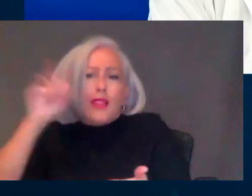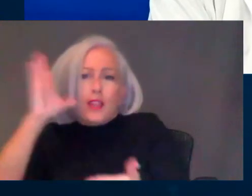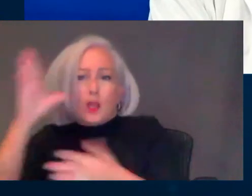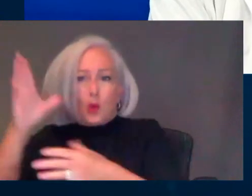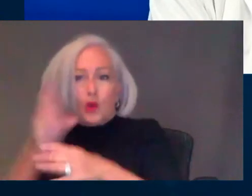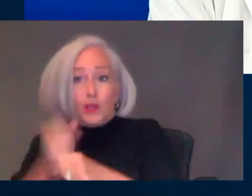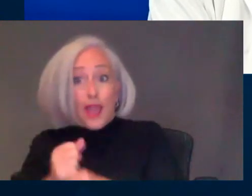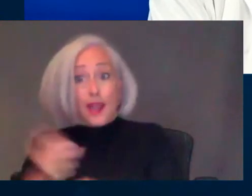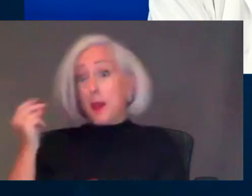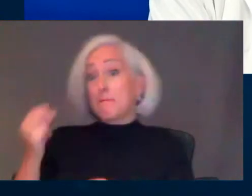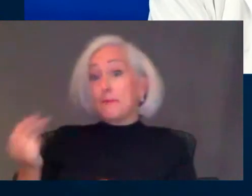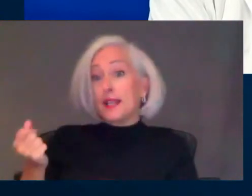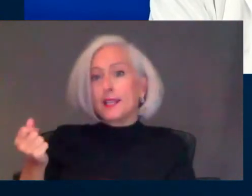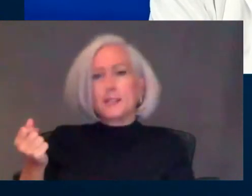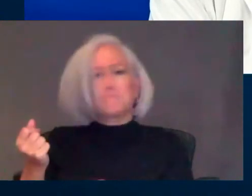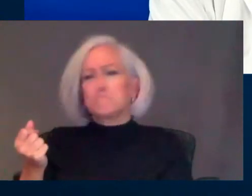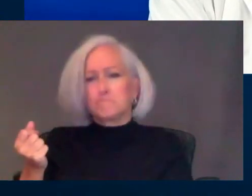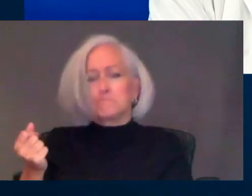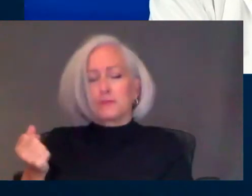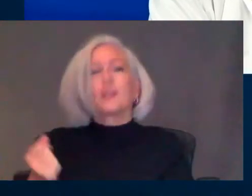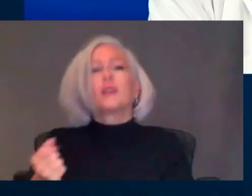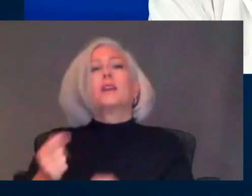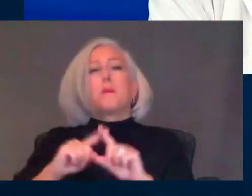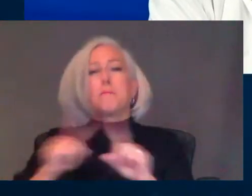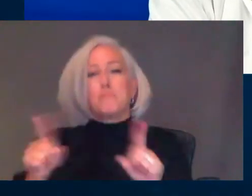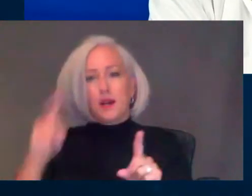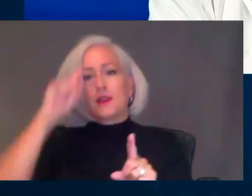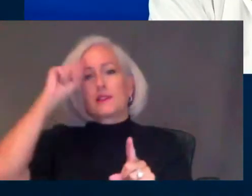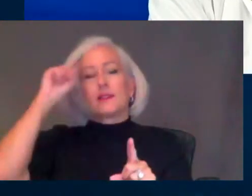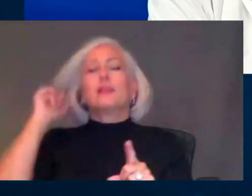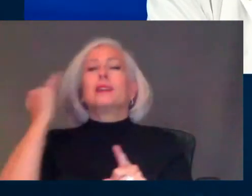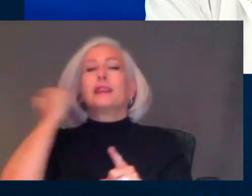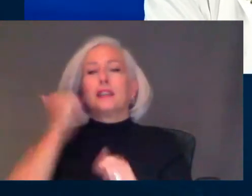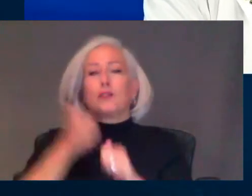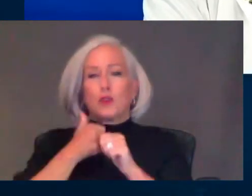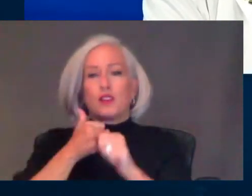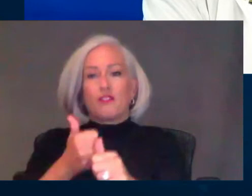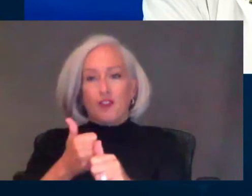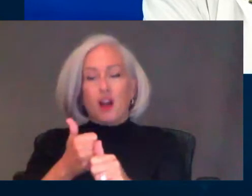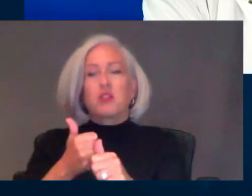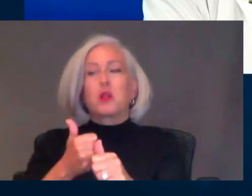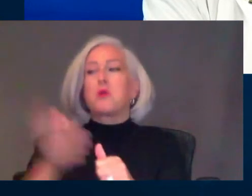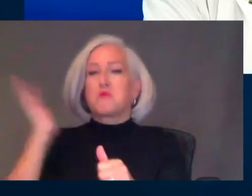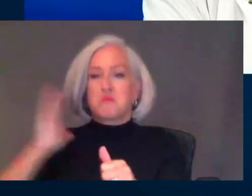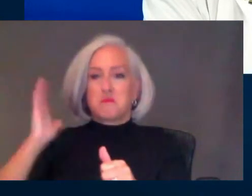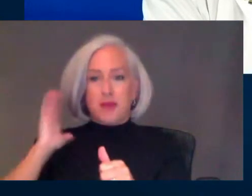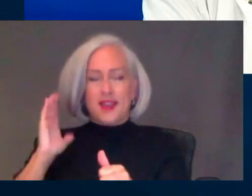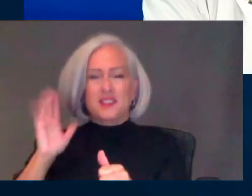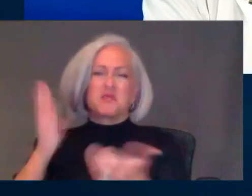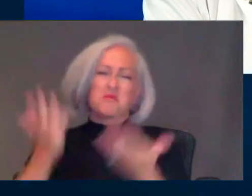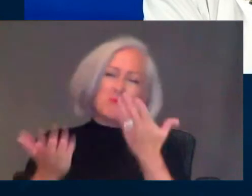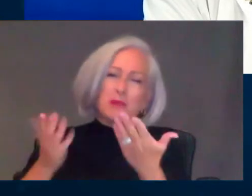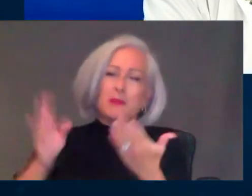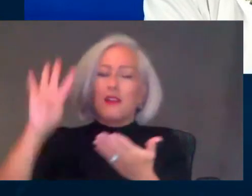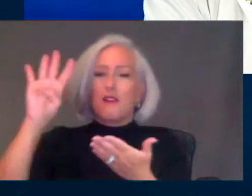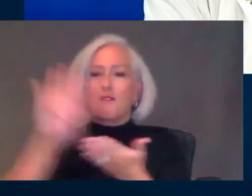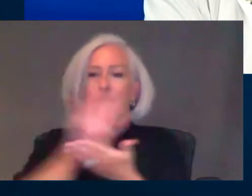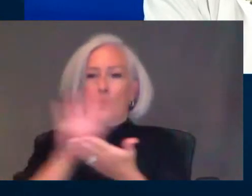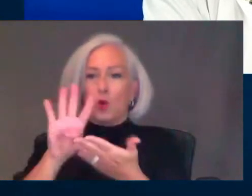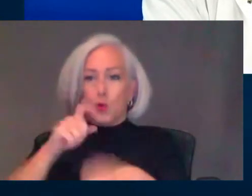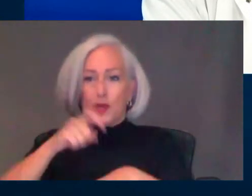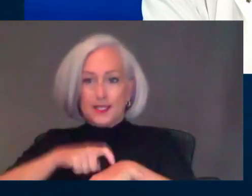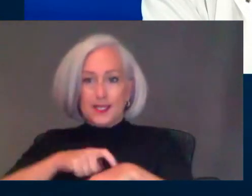to give 1 dose to those between over 12, and especially to perhaps males over 12, to help reduce the